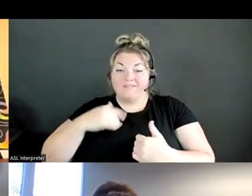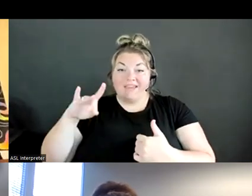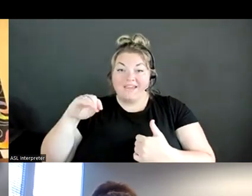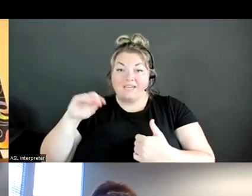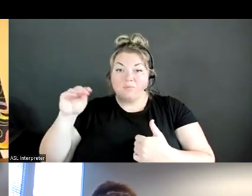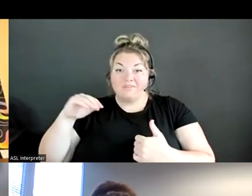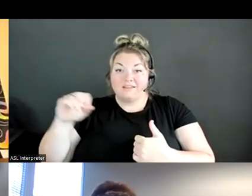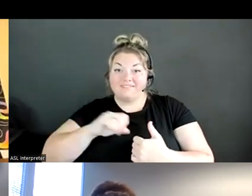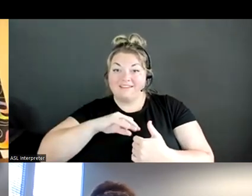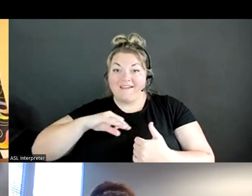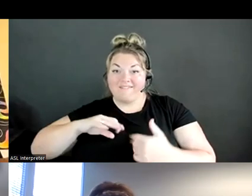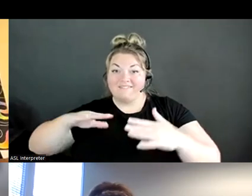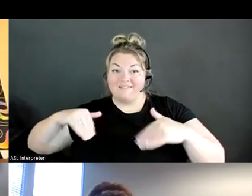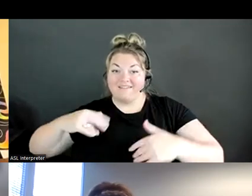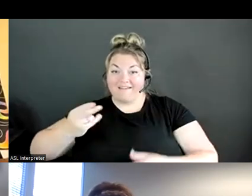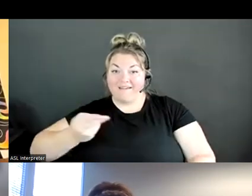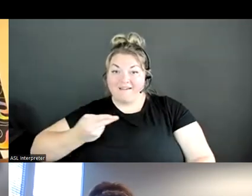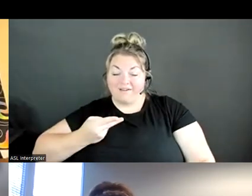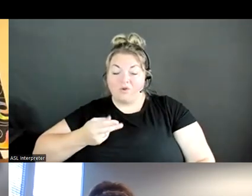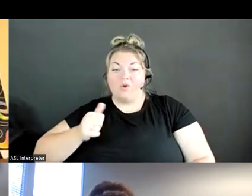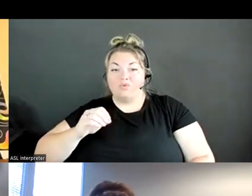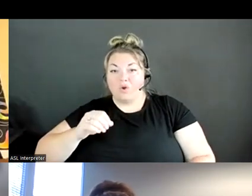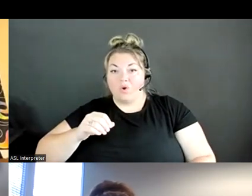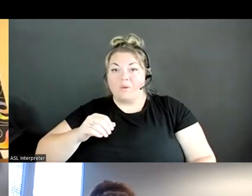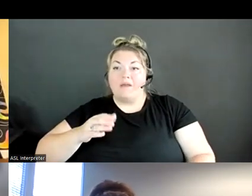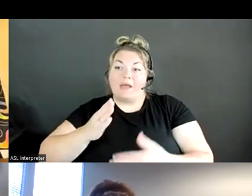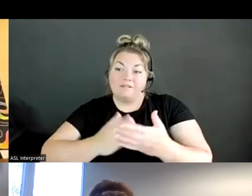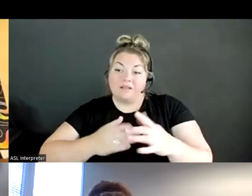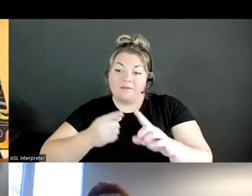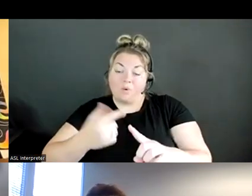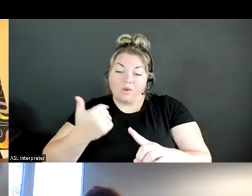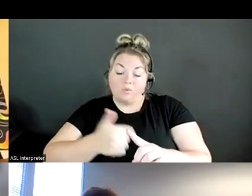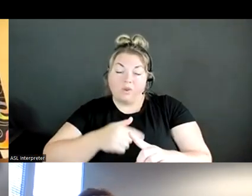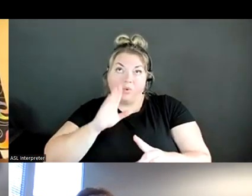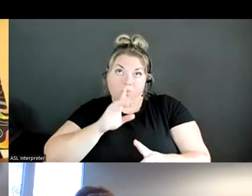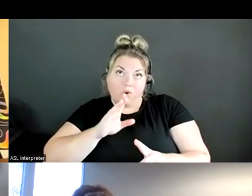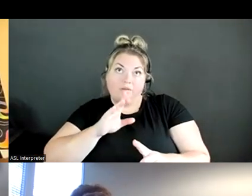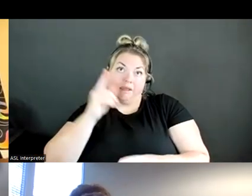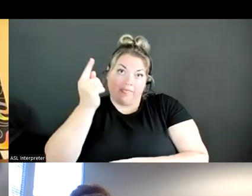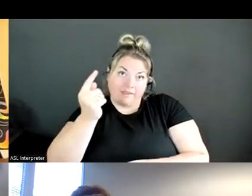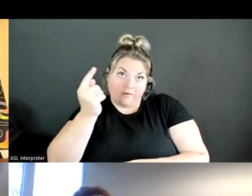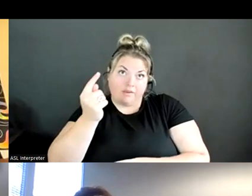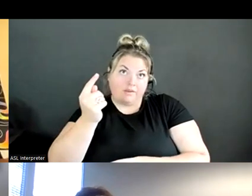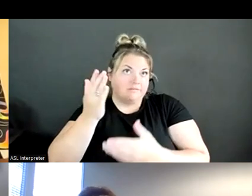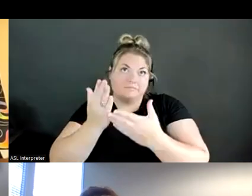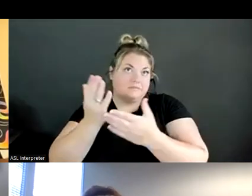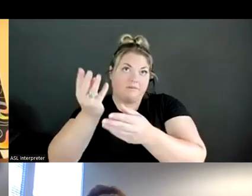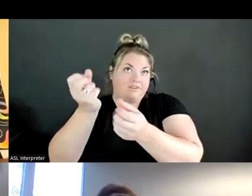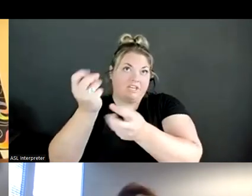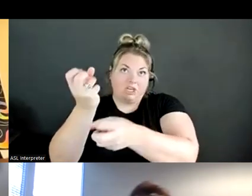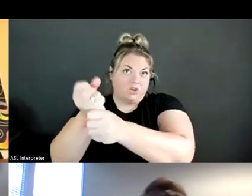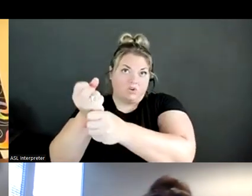not been hired yet. And so at some point we would, in theory, in however many years it takes us to get